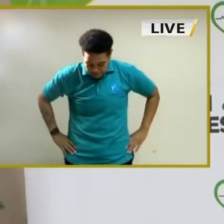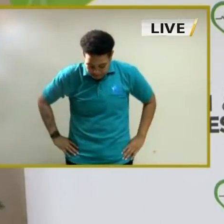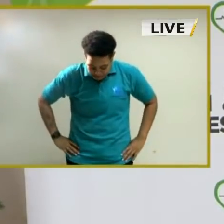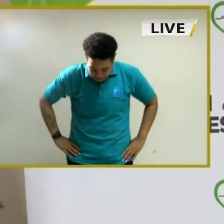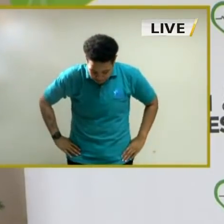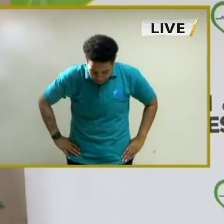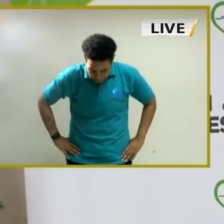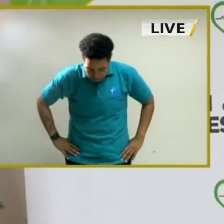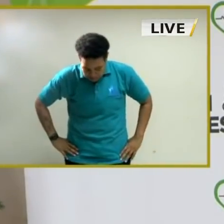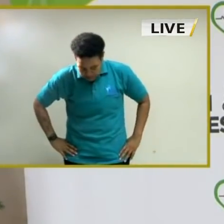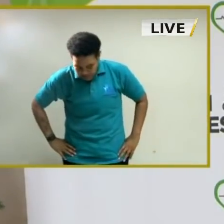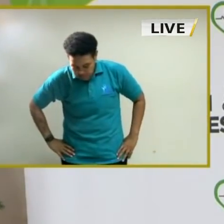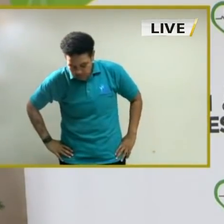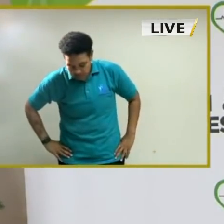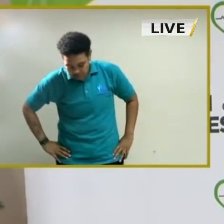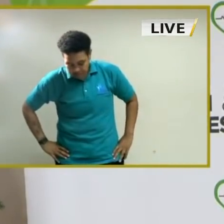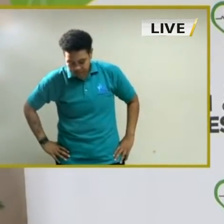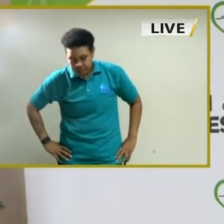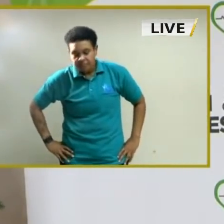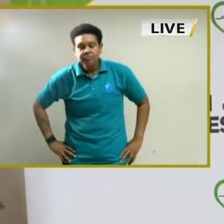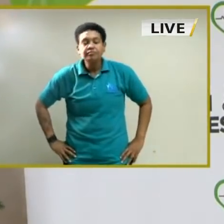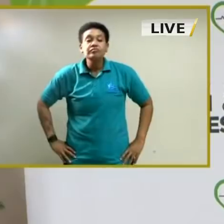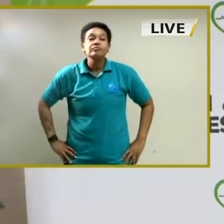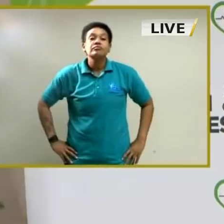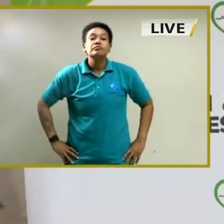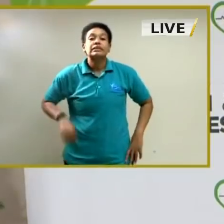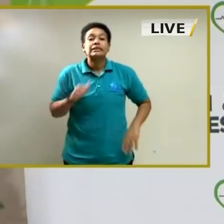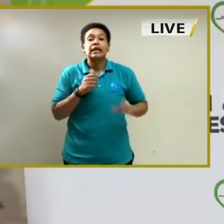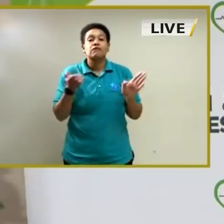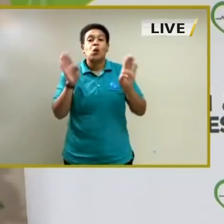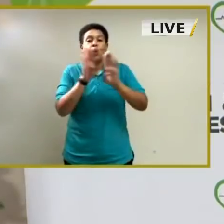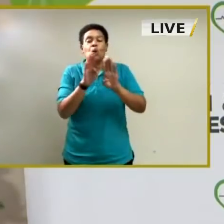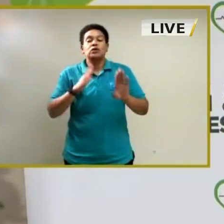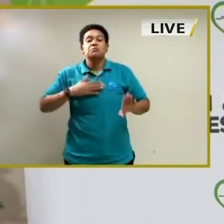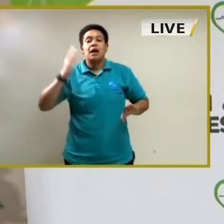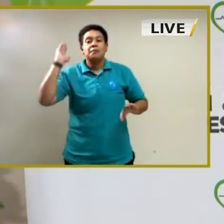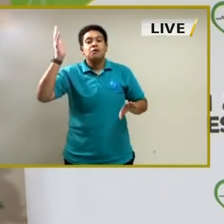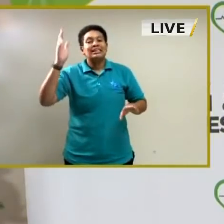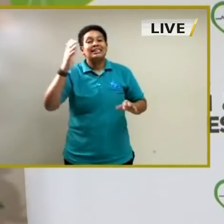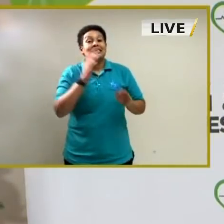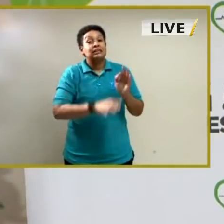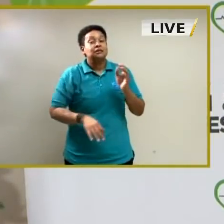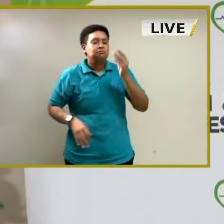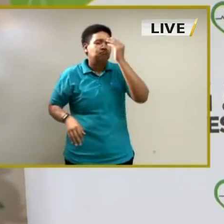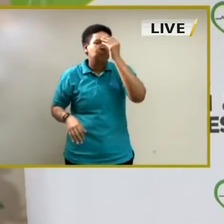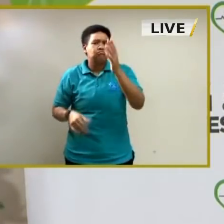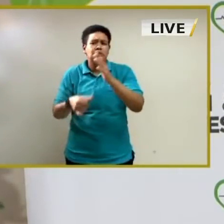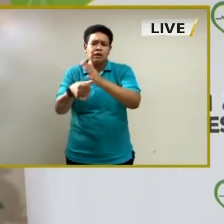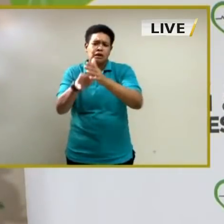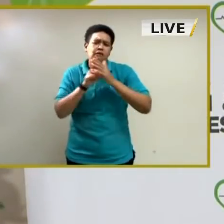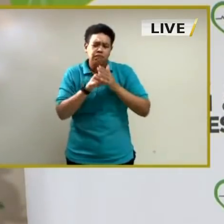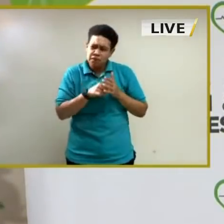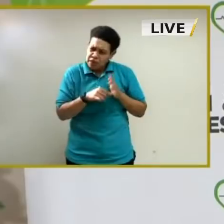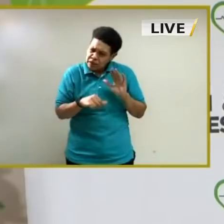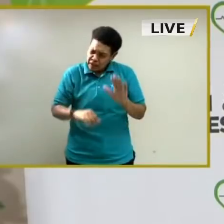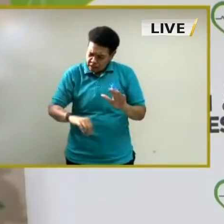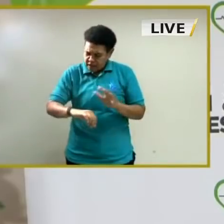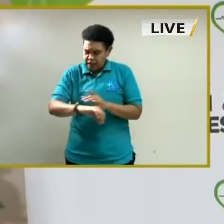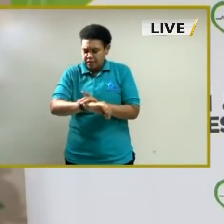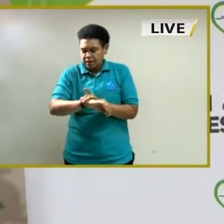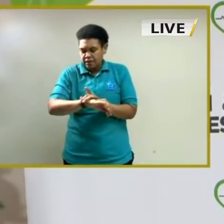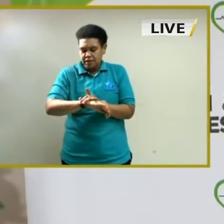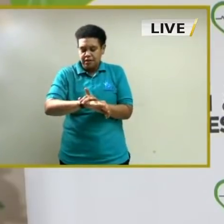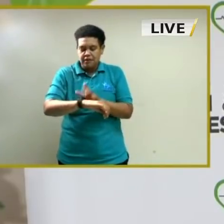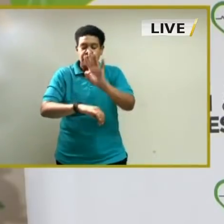I would like to close by again emphasizing, before